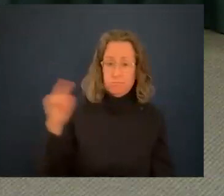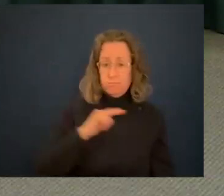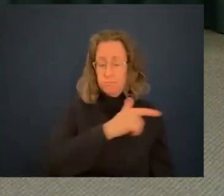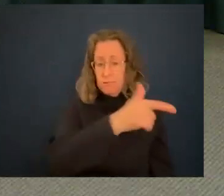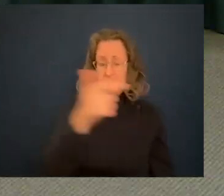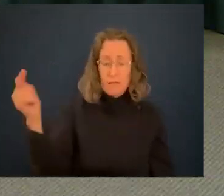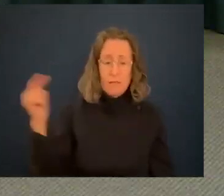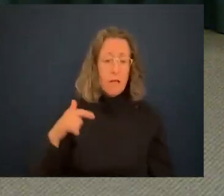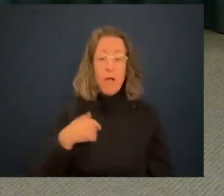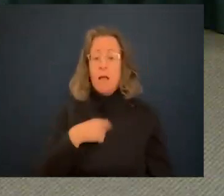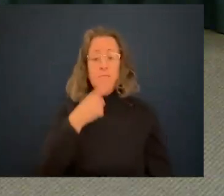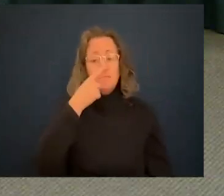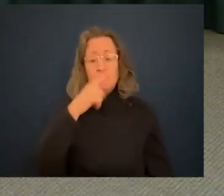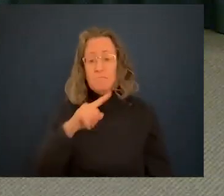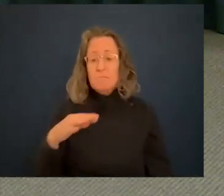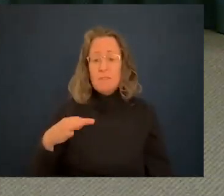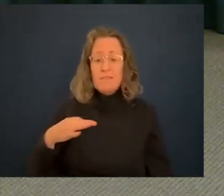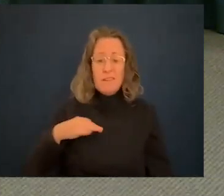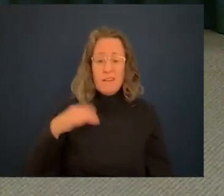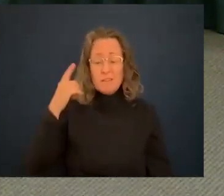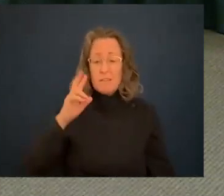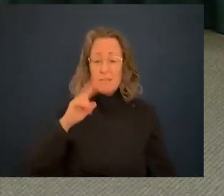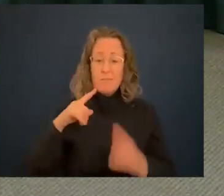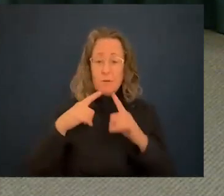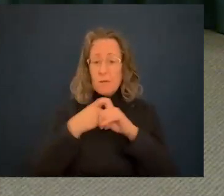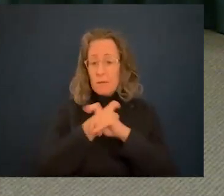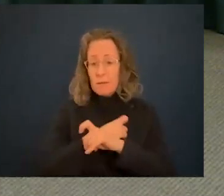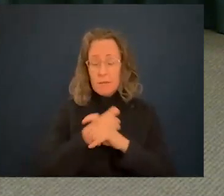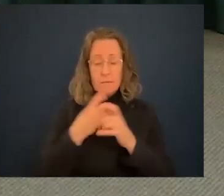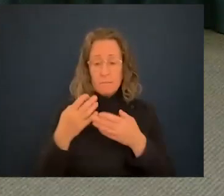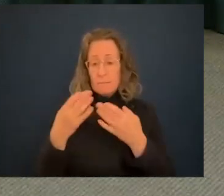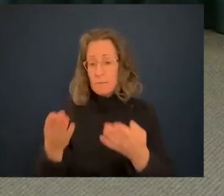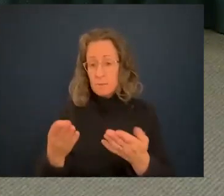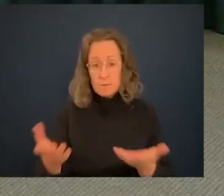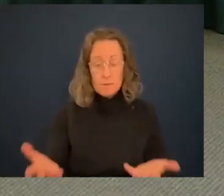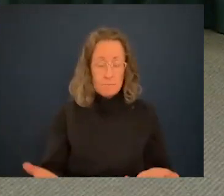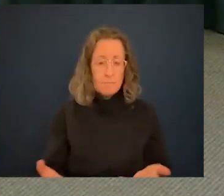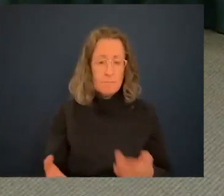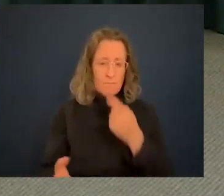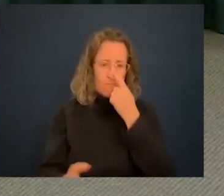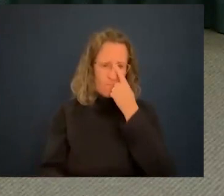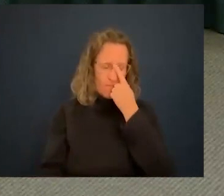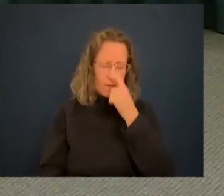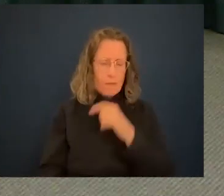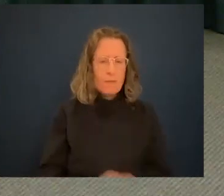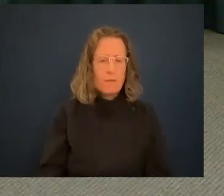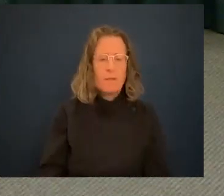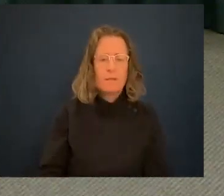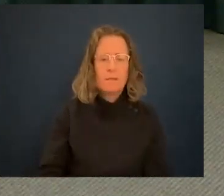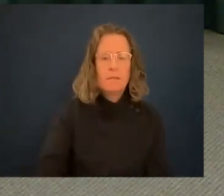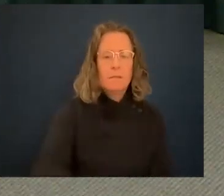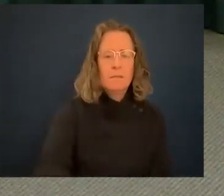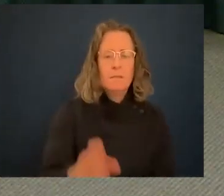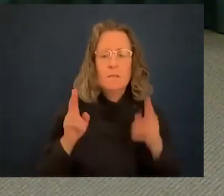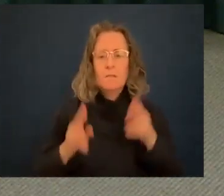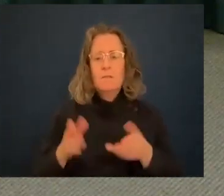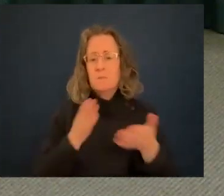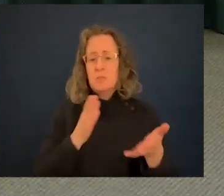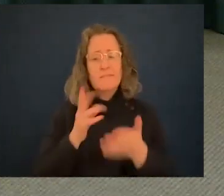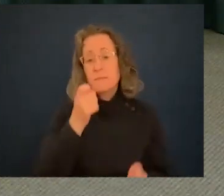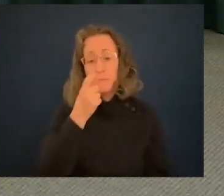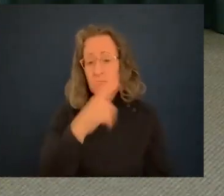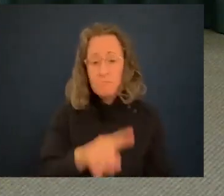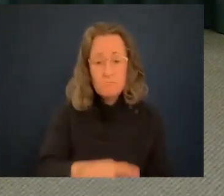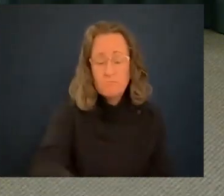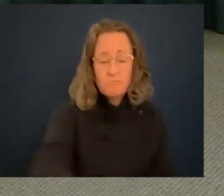volunteer myself for the really hard one oh yeah uh a lot of talking the um Human Services promotion